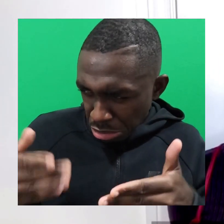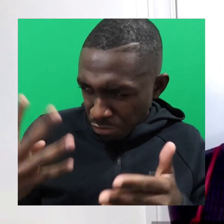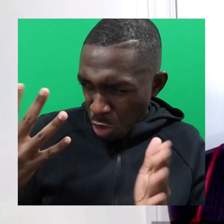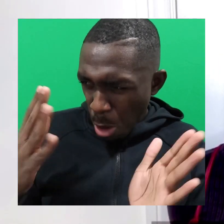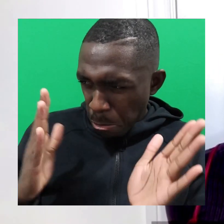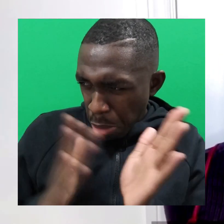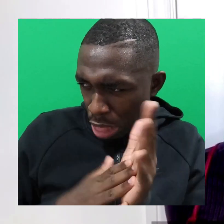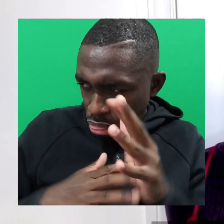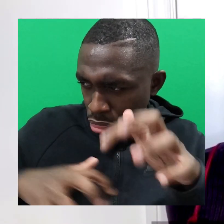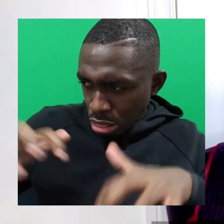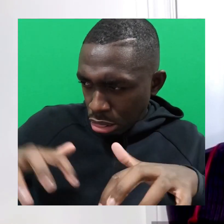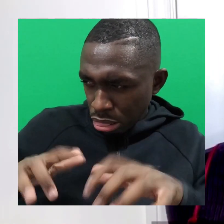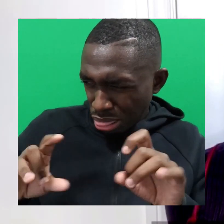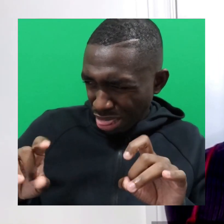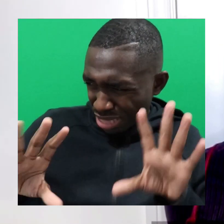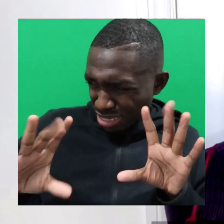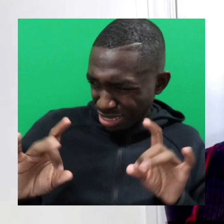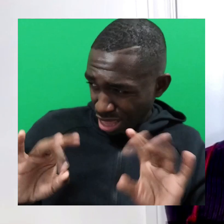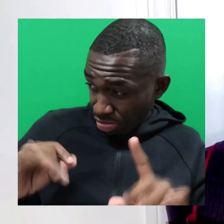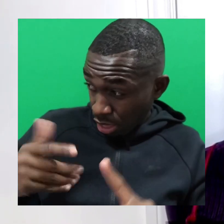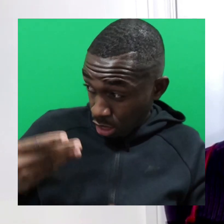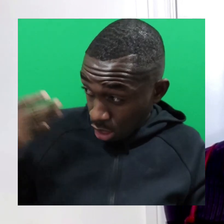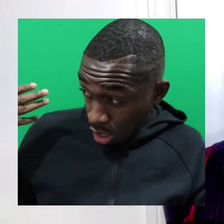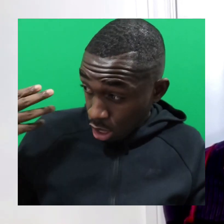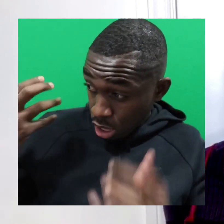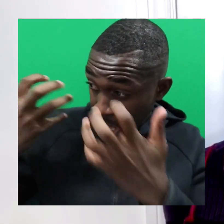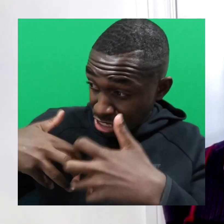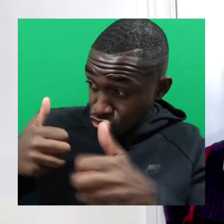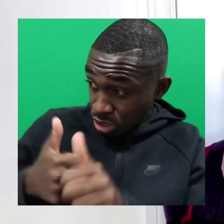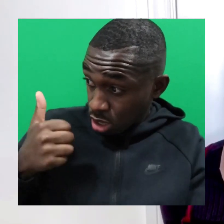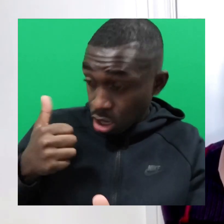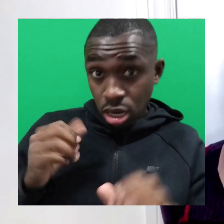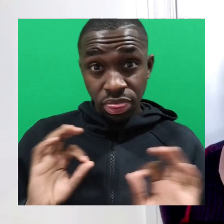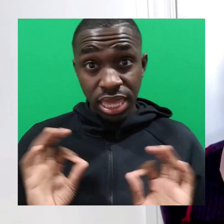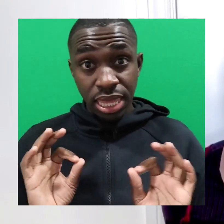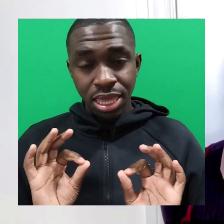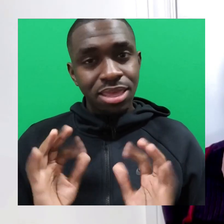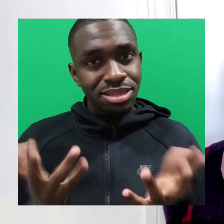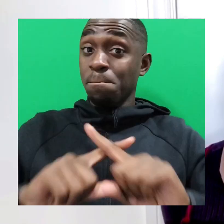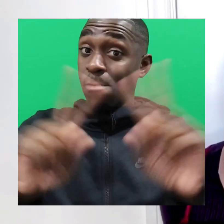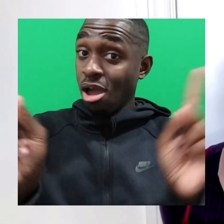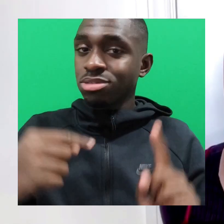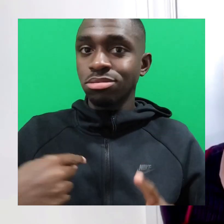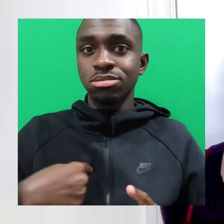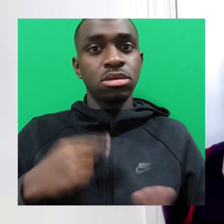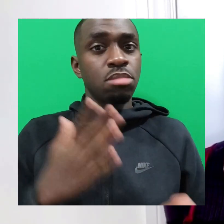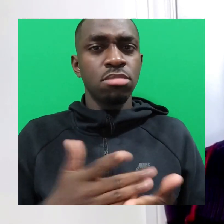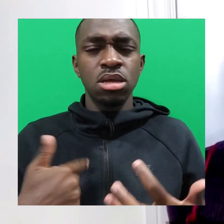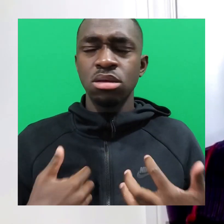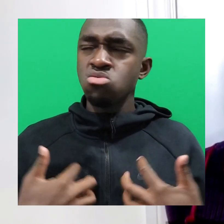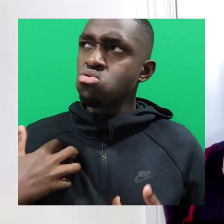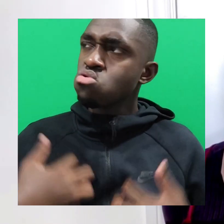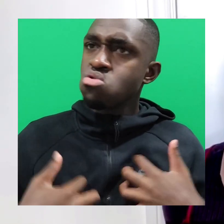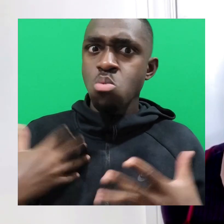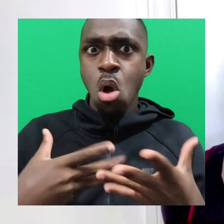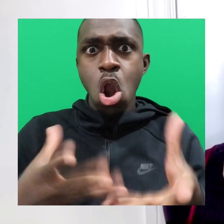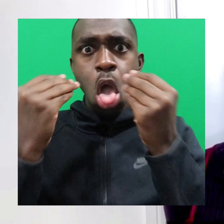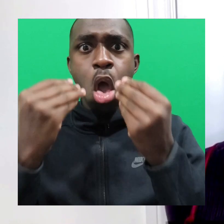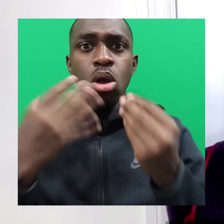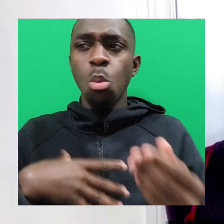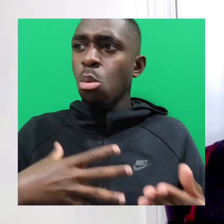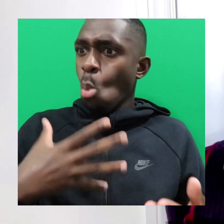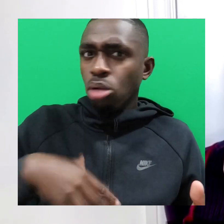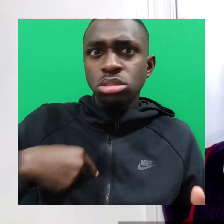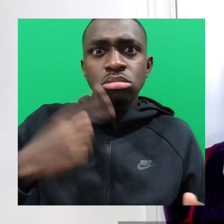look at me like I'm stupid. But for me, it was like I was very eager to learn, and I was very eager to try new things.